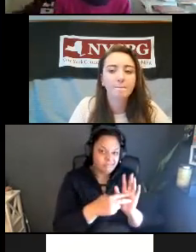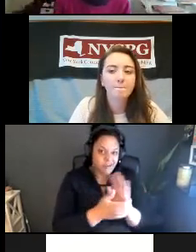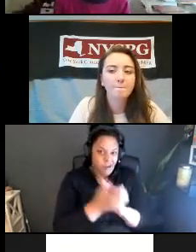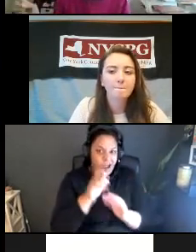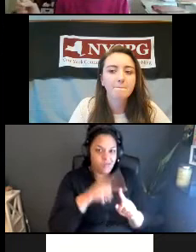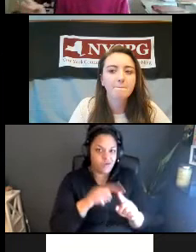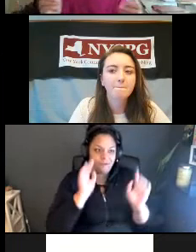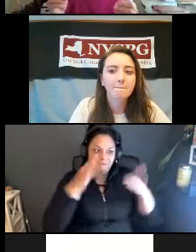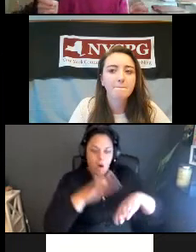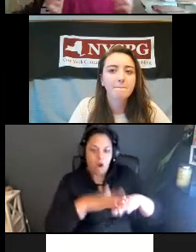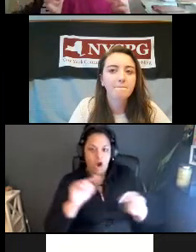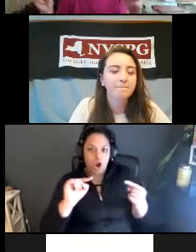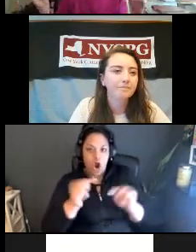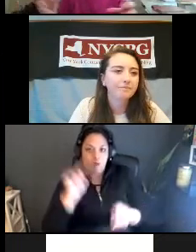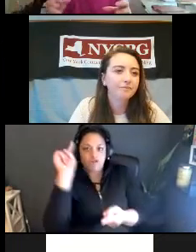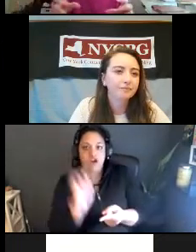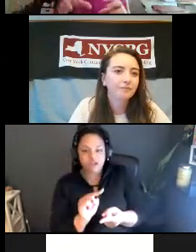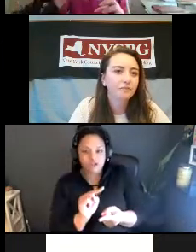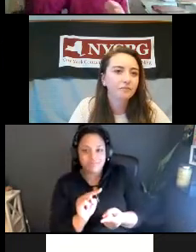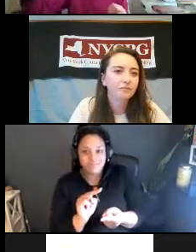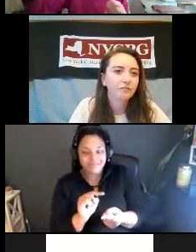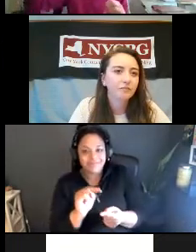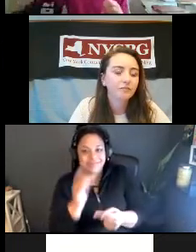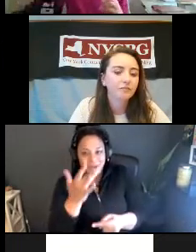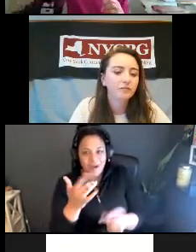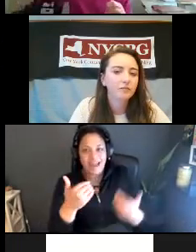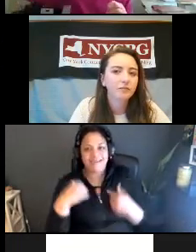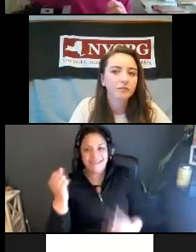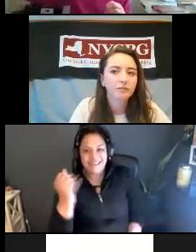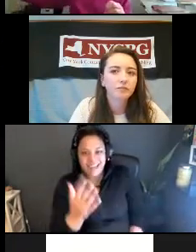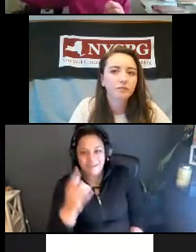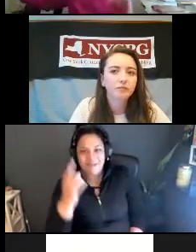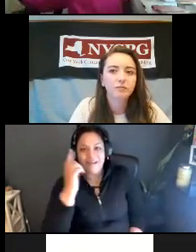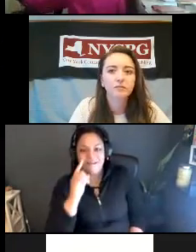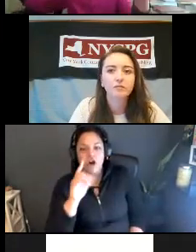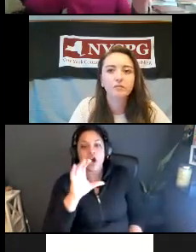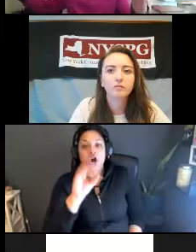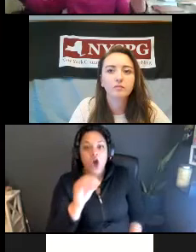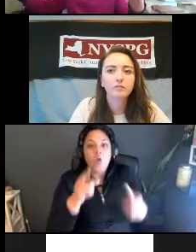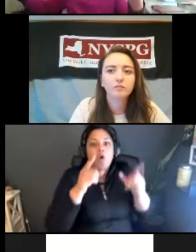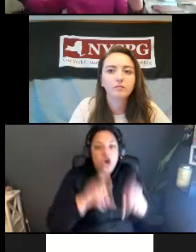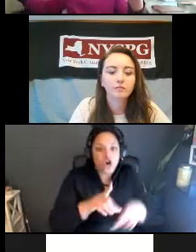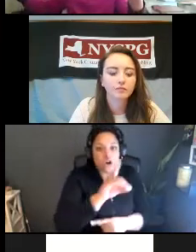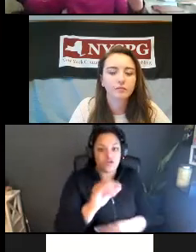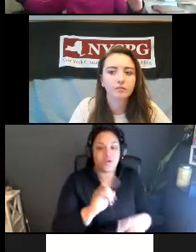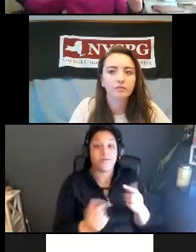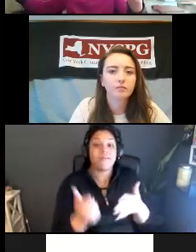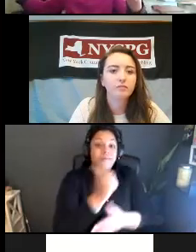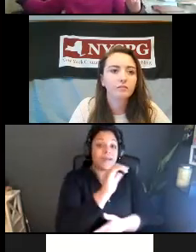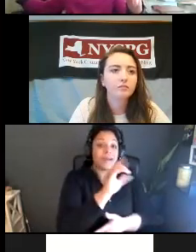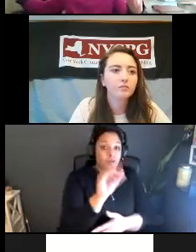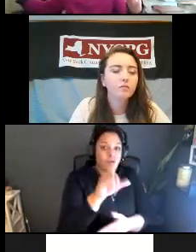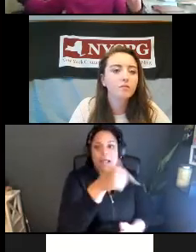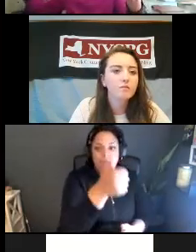harm reduction if you're dealing with gambling as the co-occurring disorder when the primary disorder is something else.